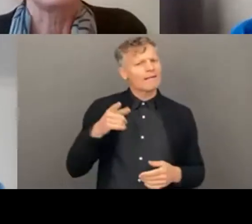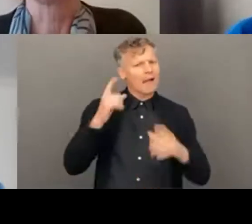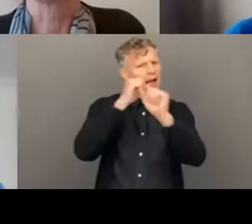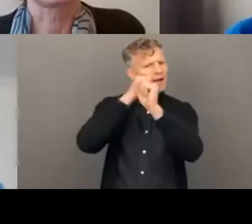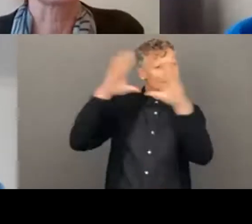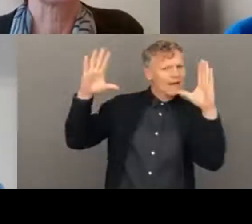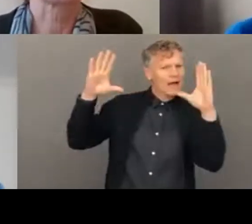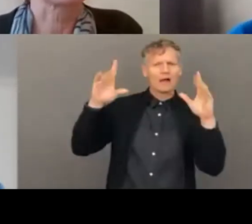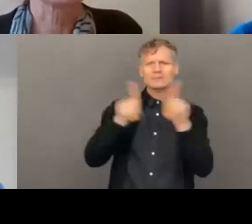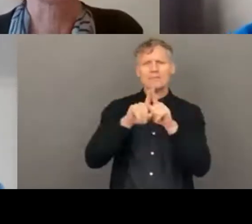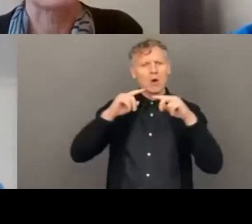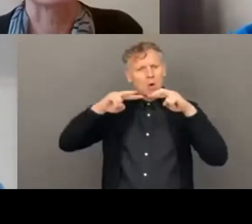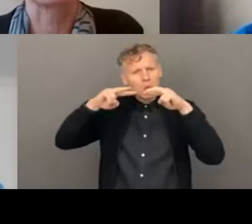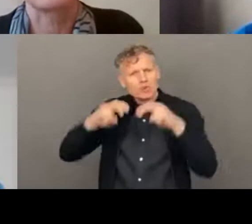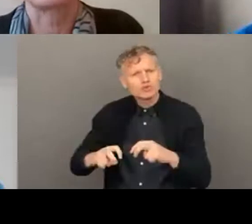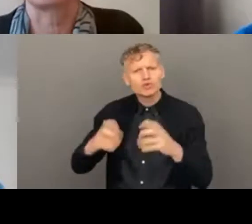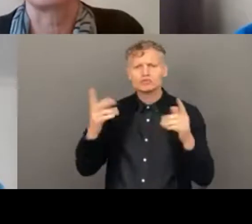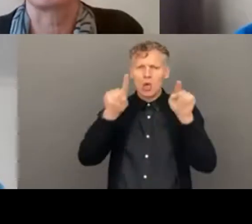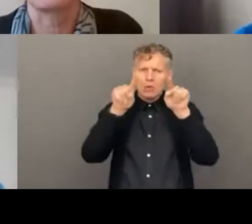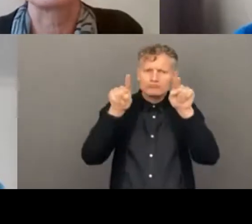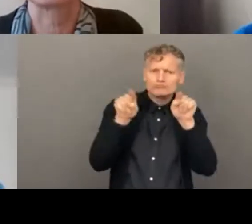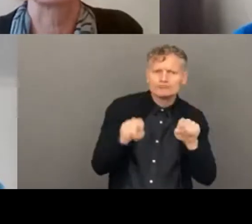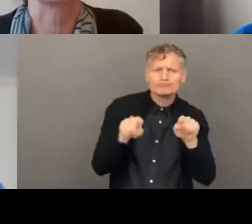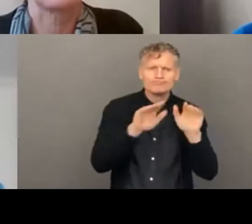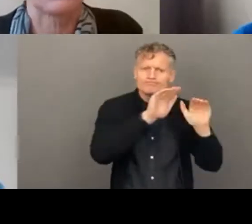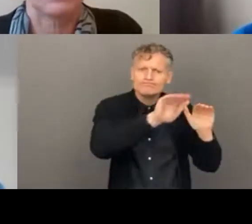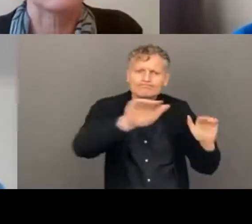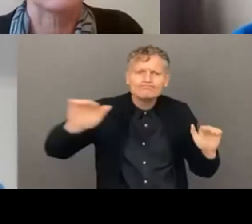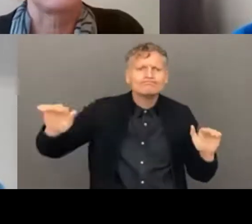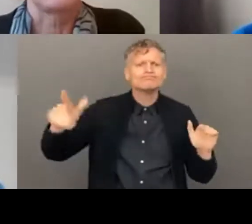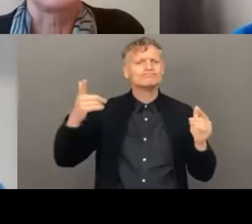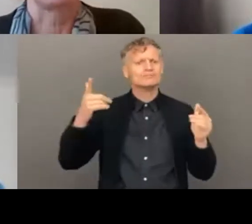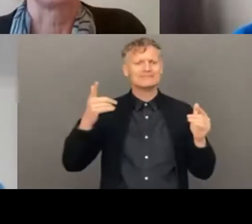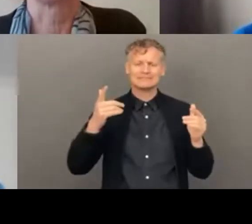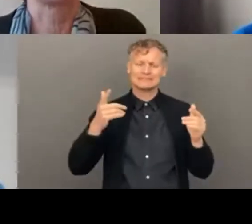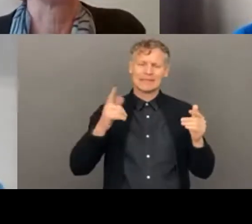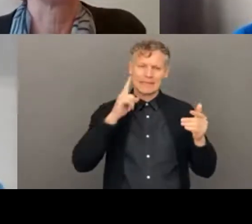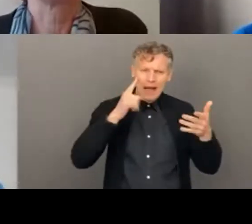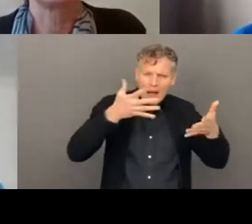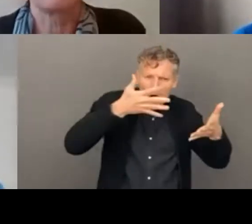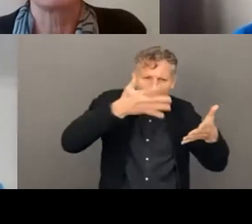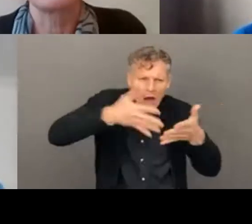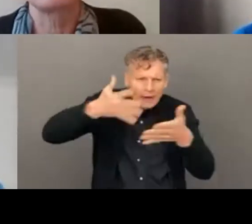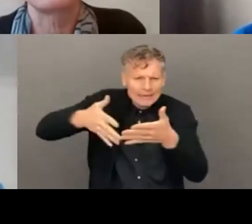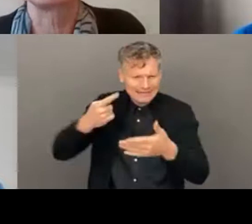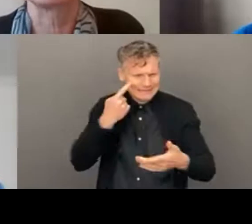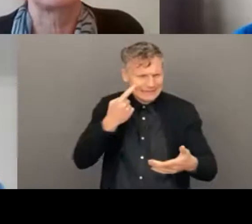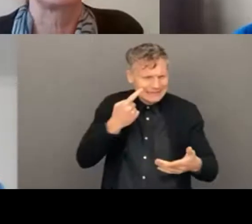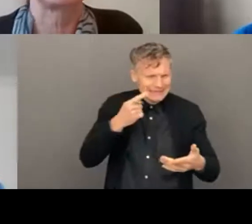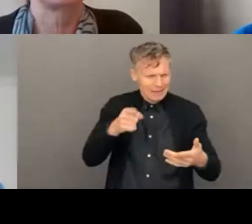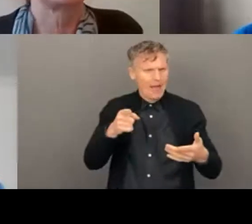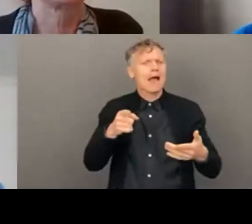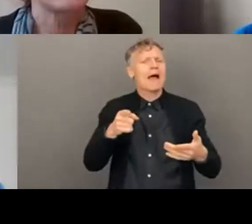audit to get really concrete points to be addressed. be open